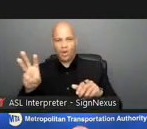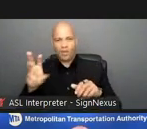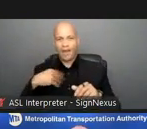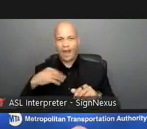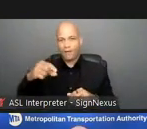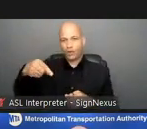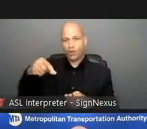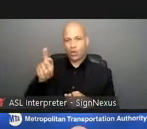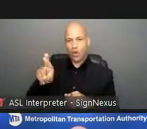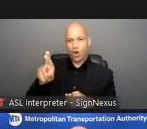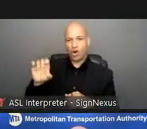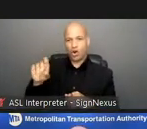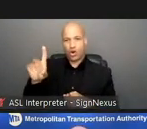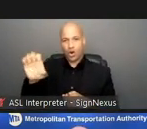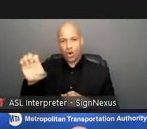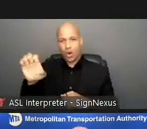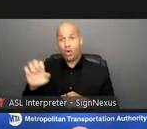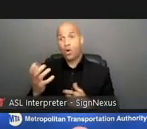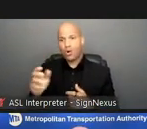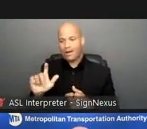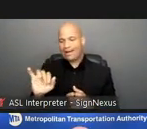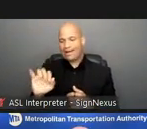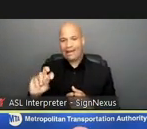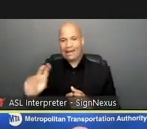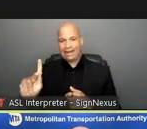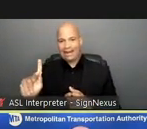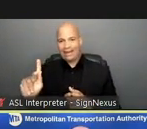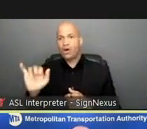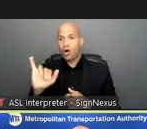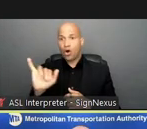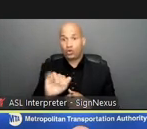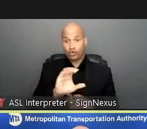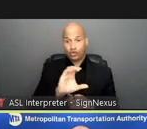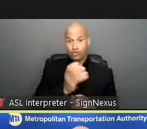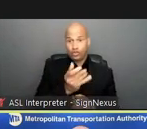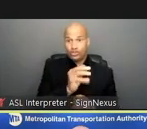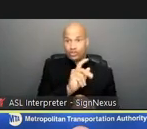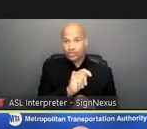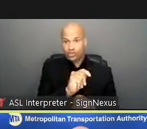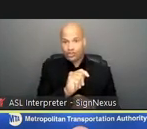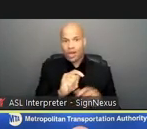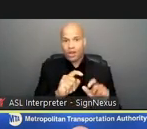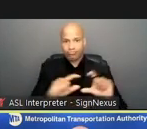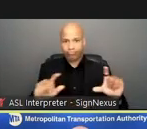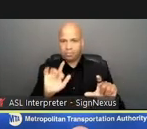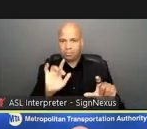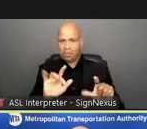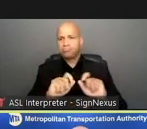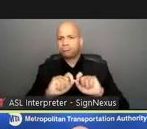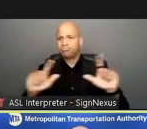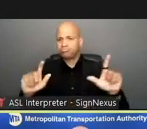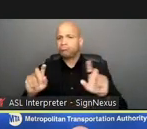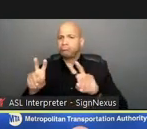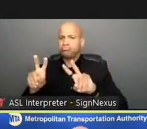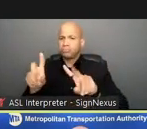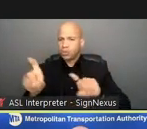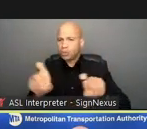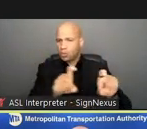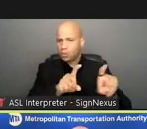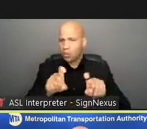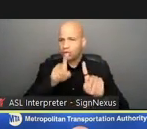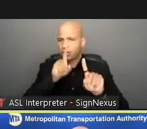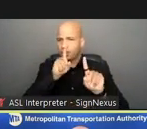displayed the link can also be found in the chat section of the zoom we are gathering public comments today on the